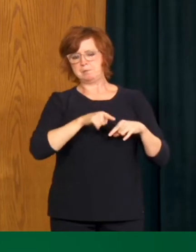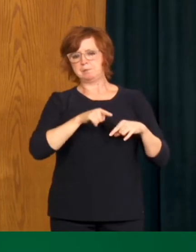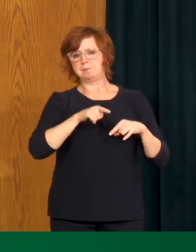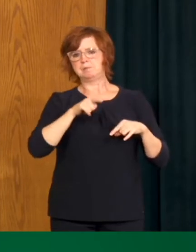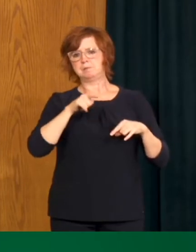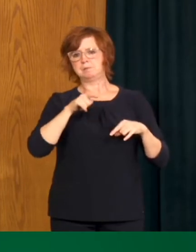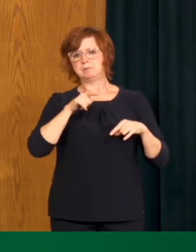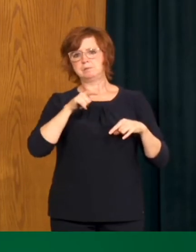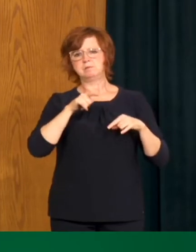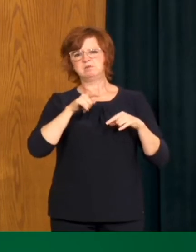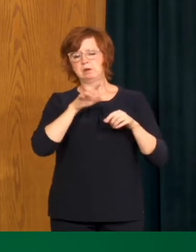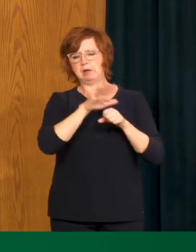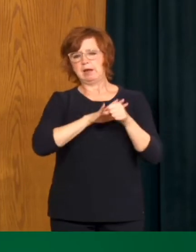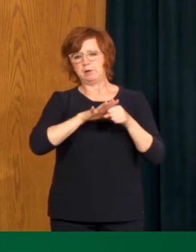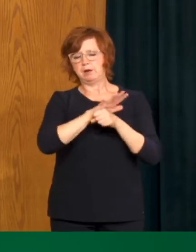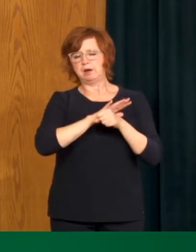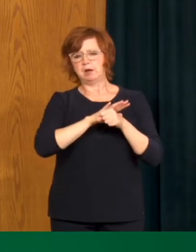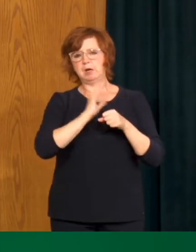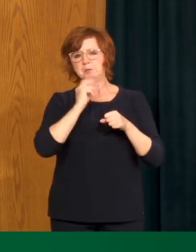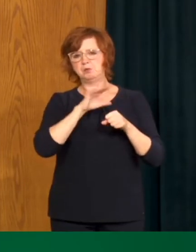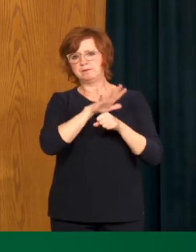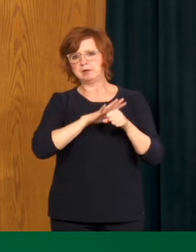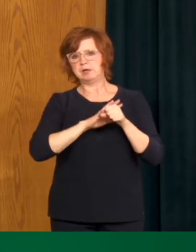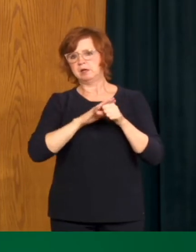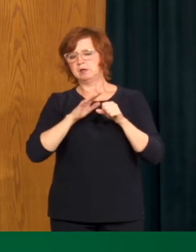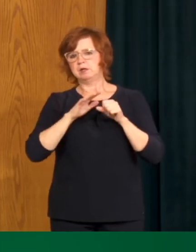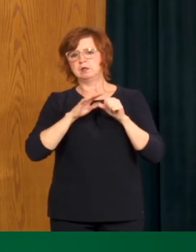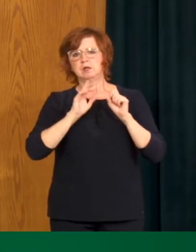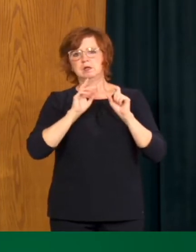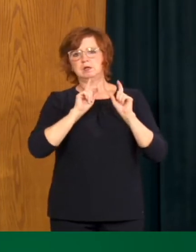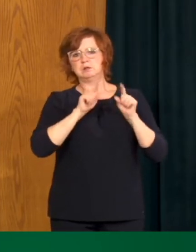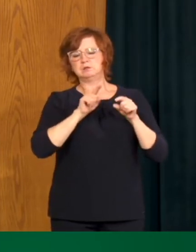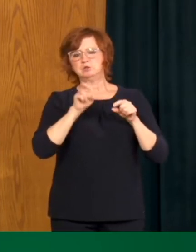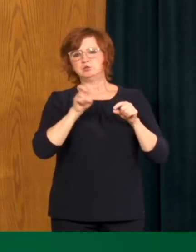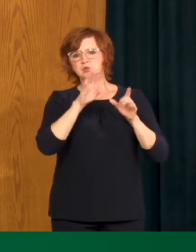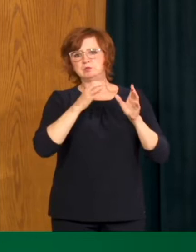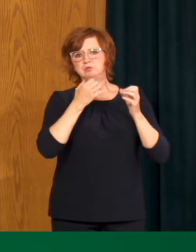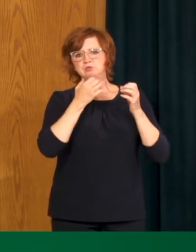living situations. Is there a concern about the increased traffic in that area?